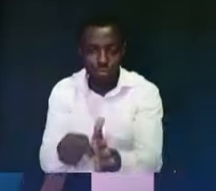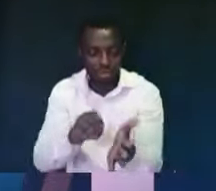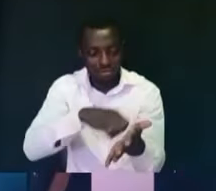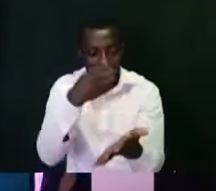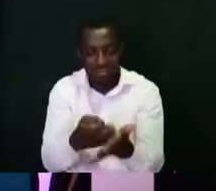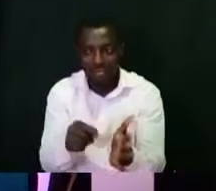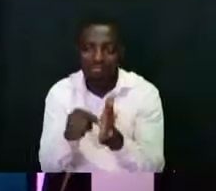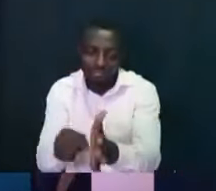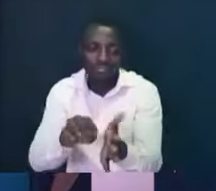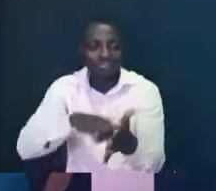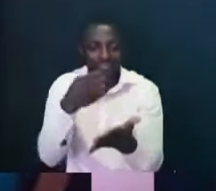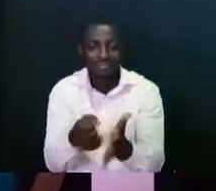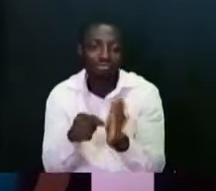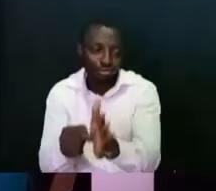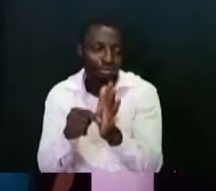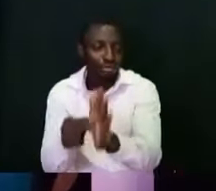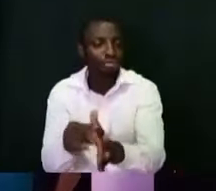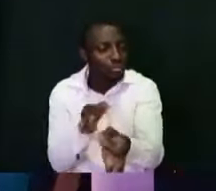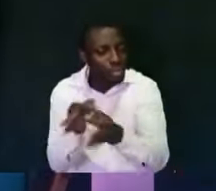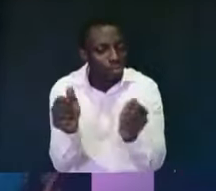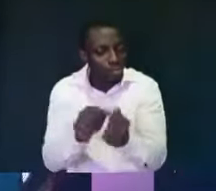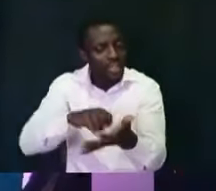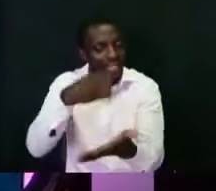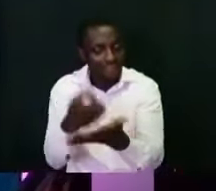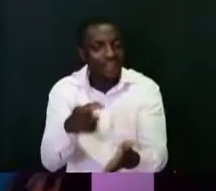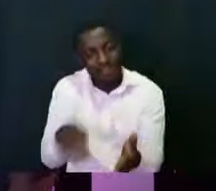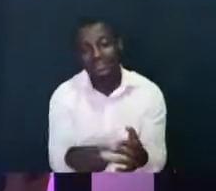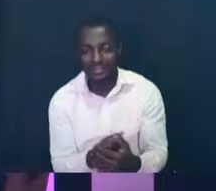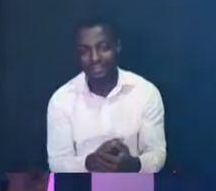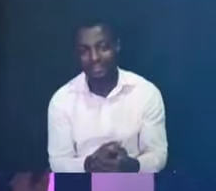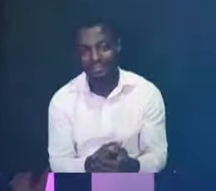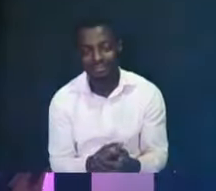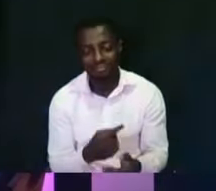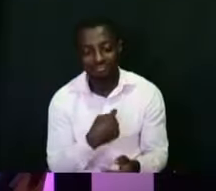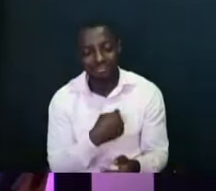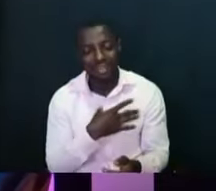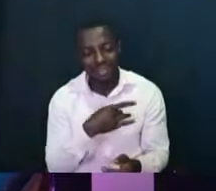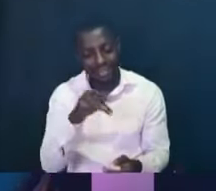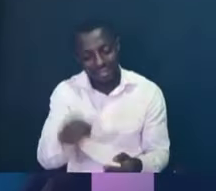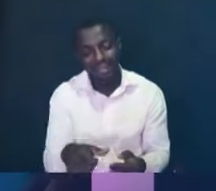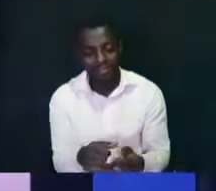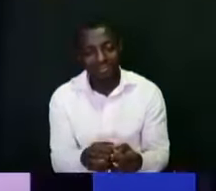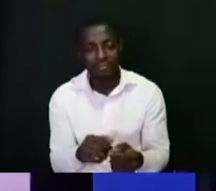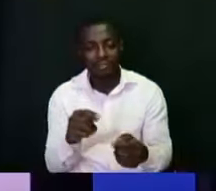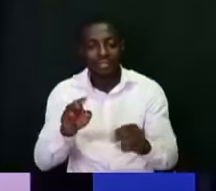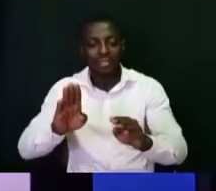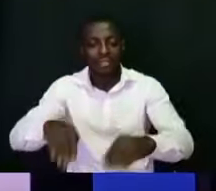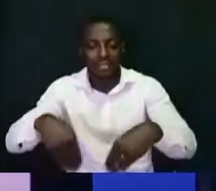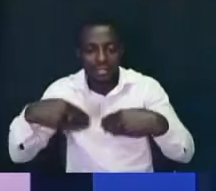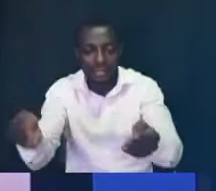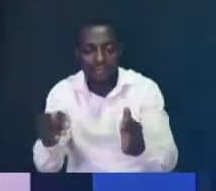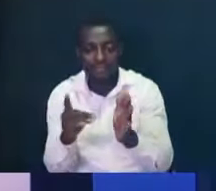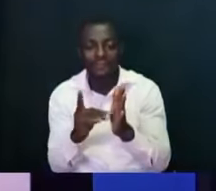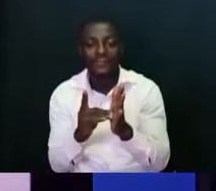the genuineness of what you are saying. Now I like this one. To give demonstration